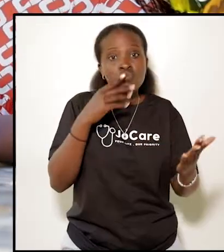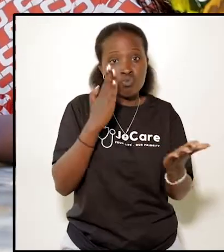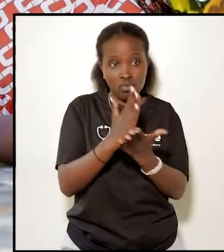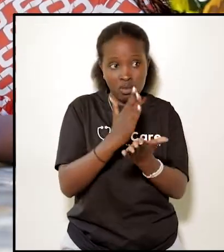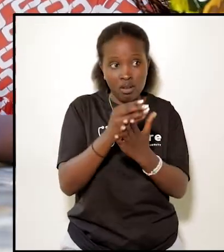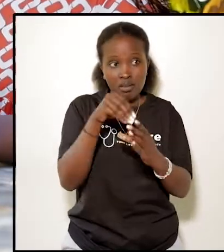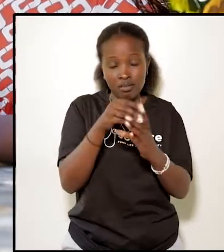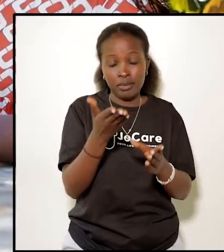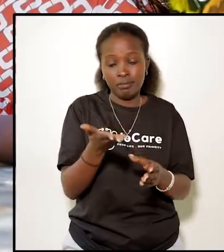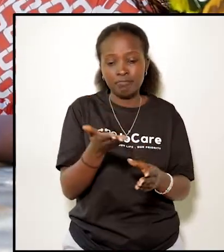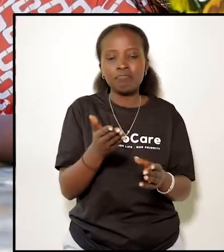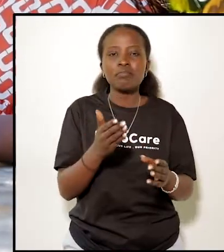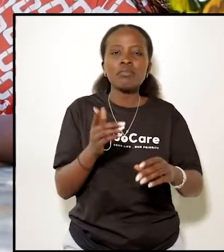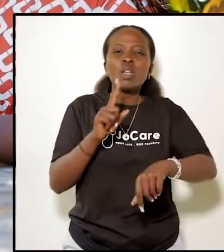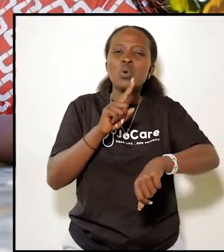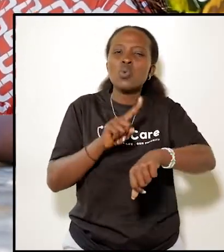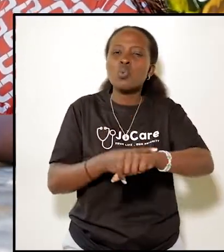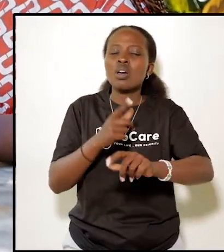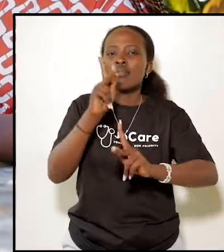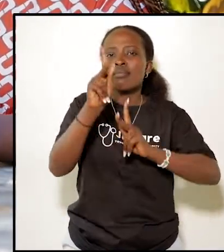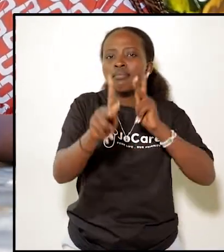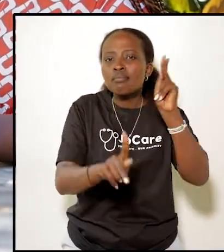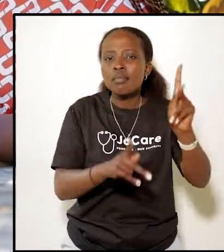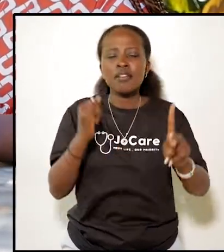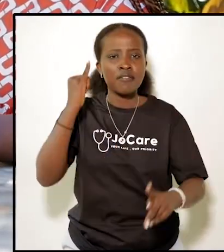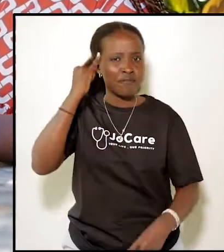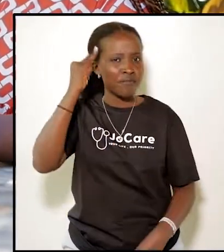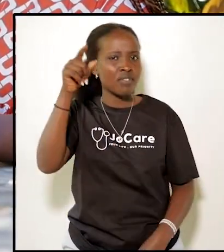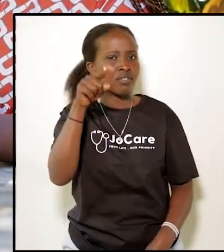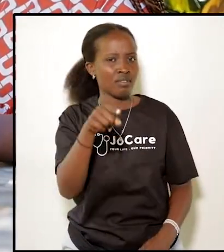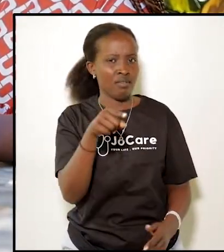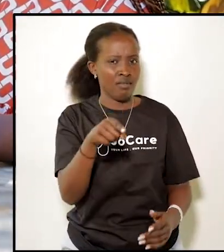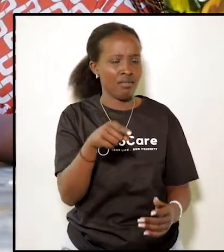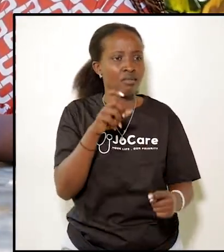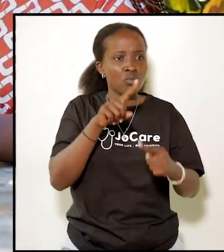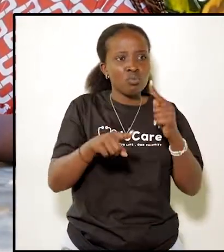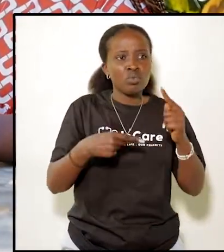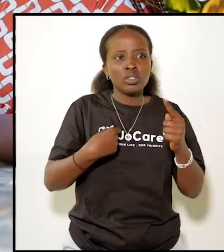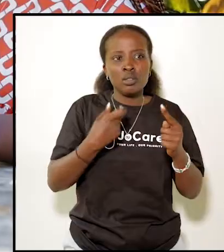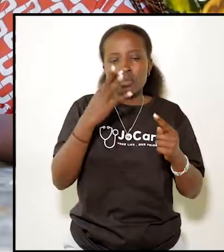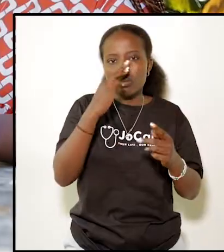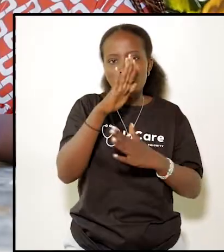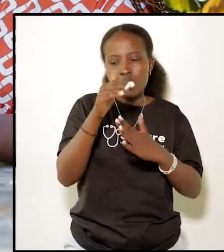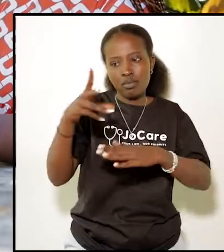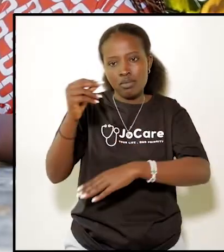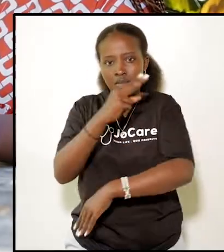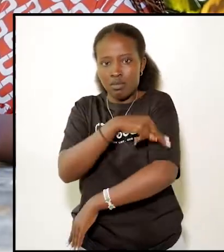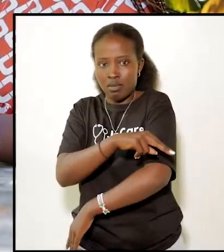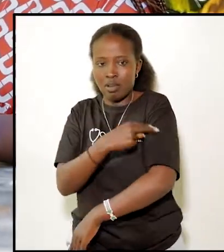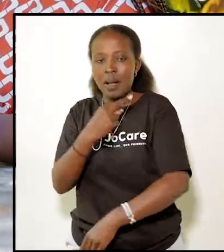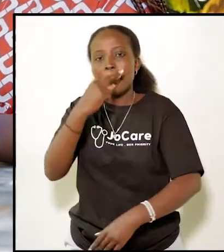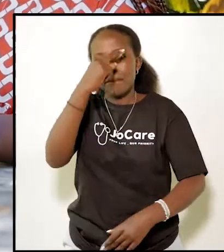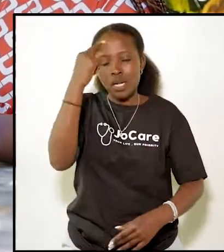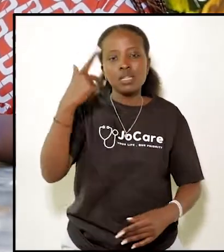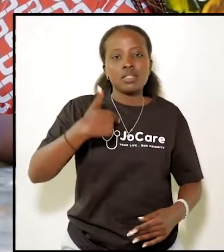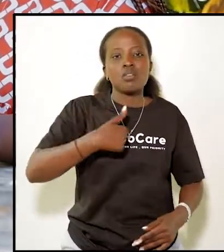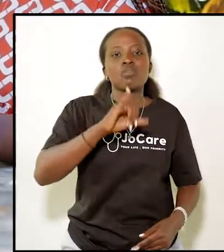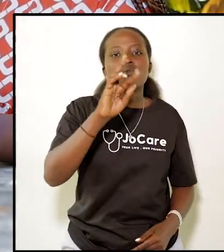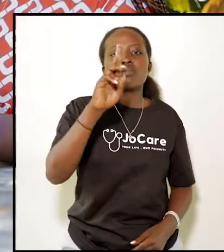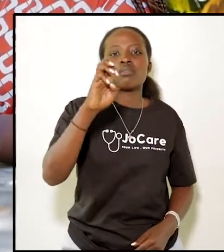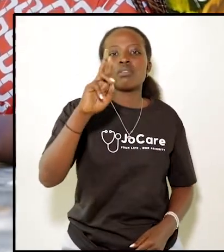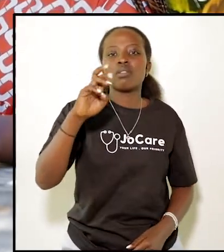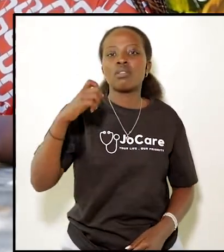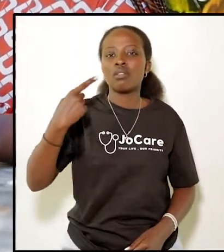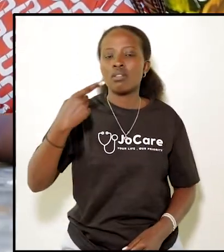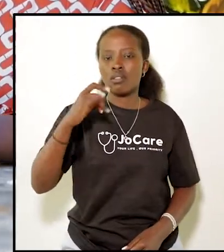it is when people should think that I should go to the hospital because of my